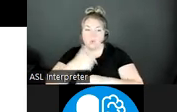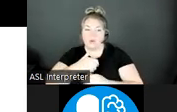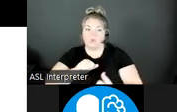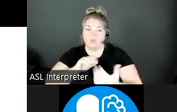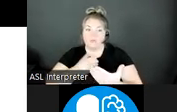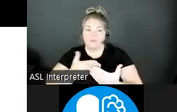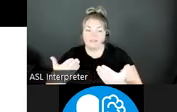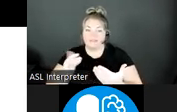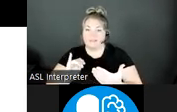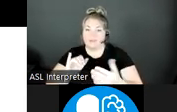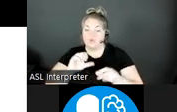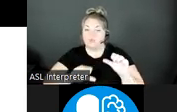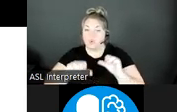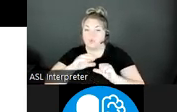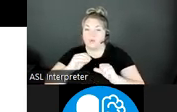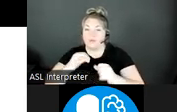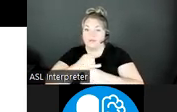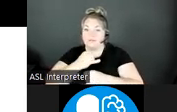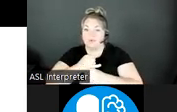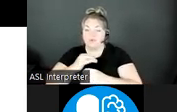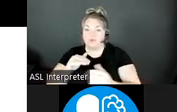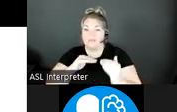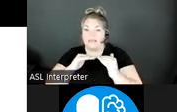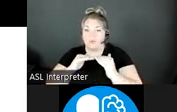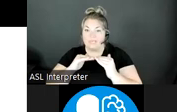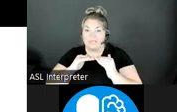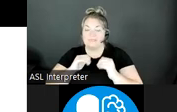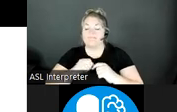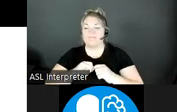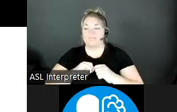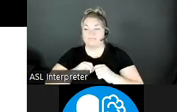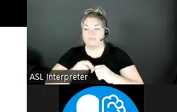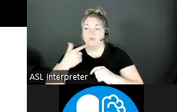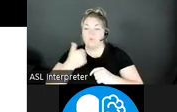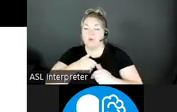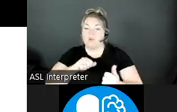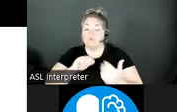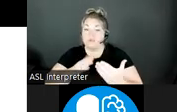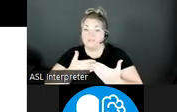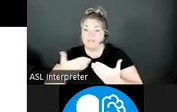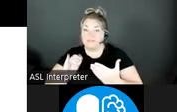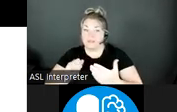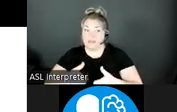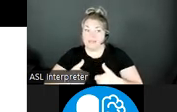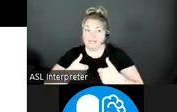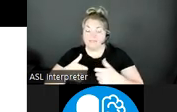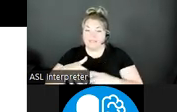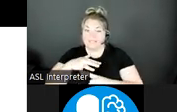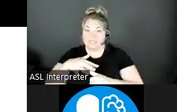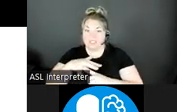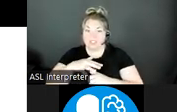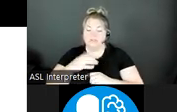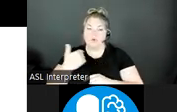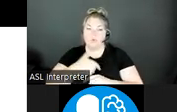things like social and institutional inequities. We're addressing things like living conditions.